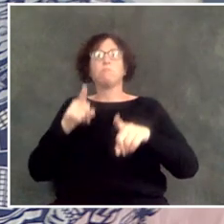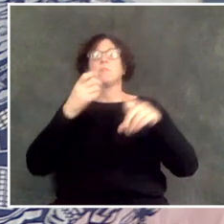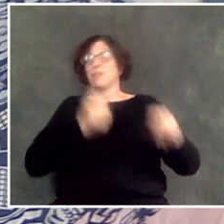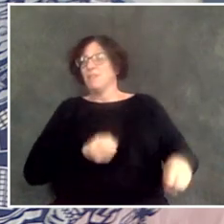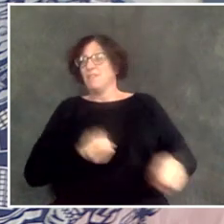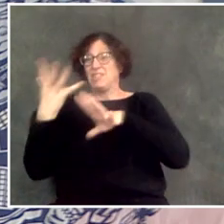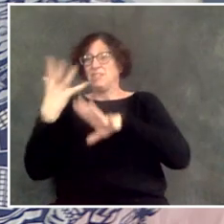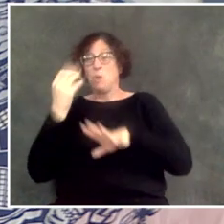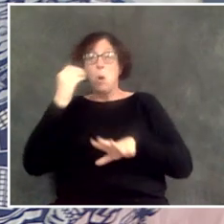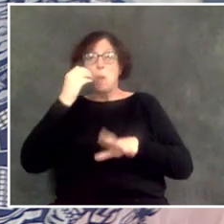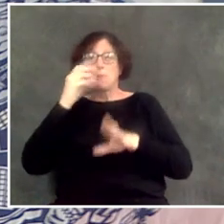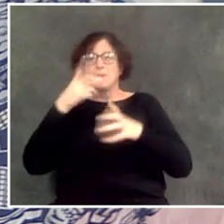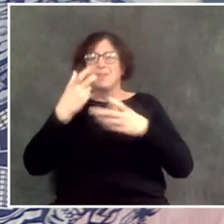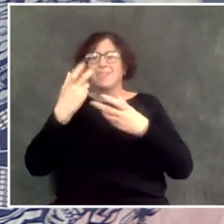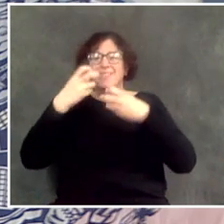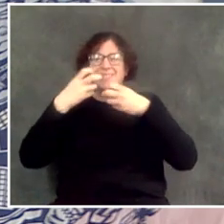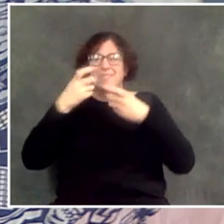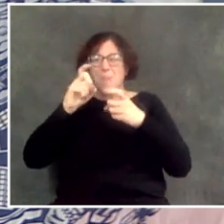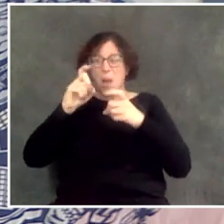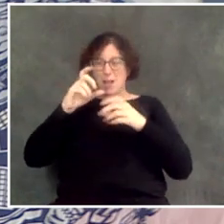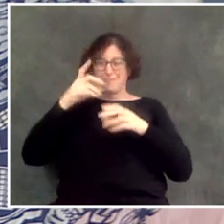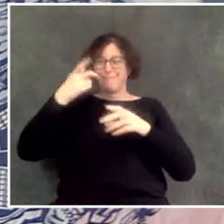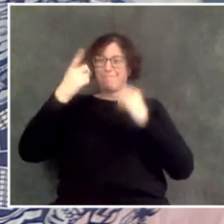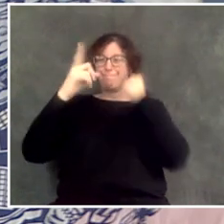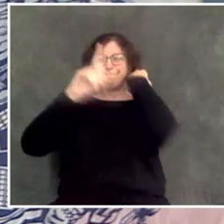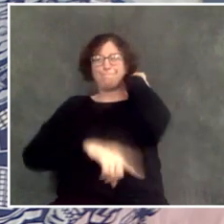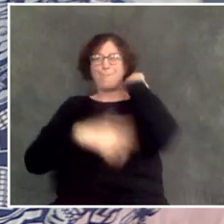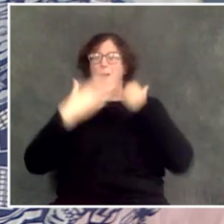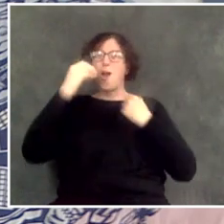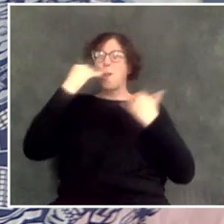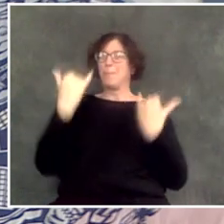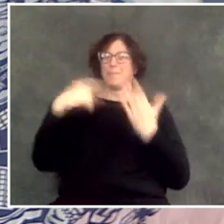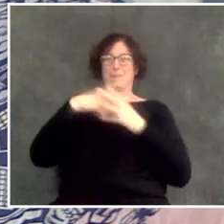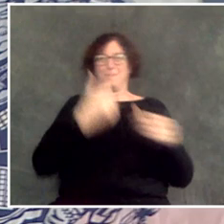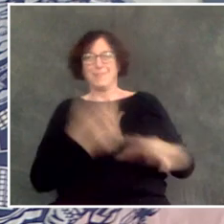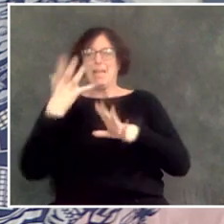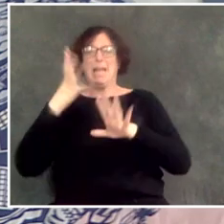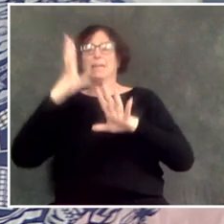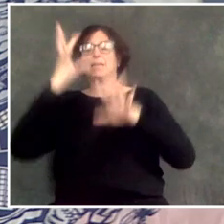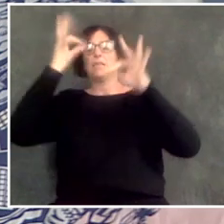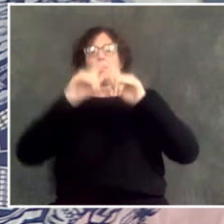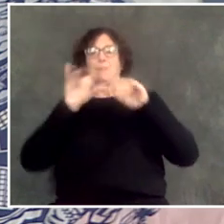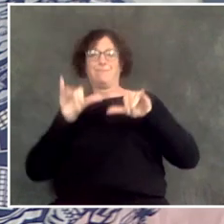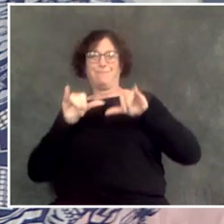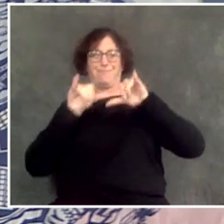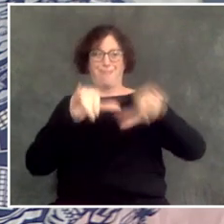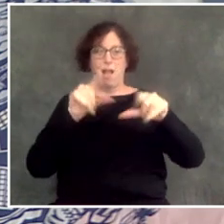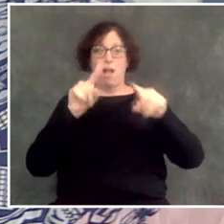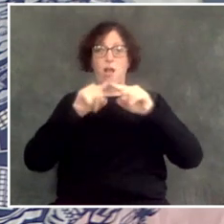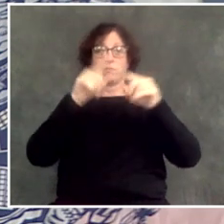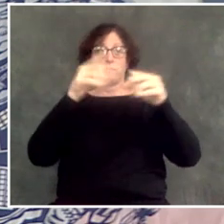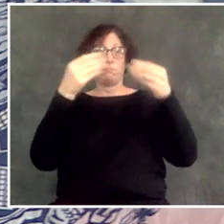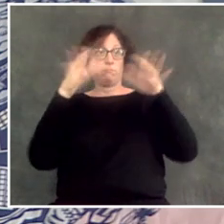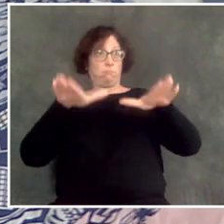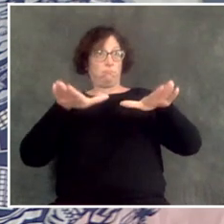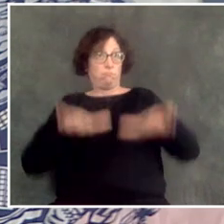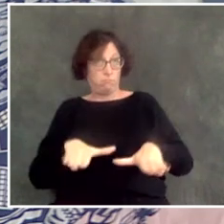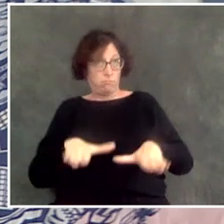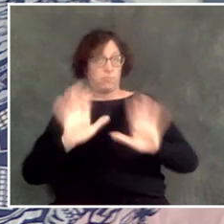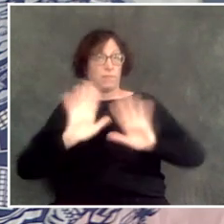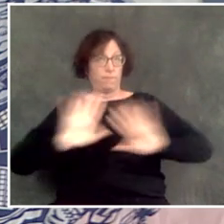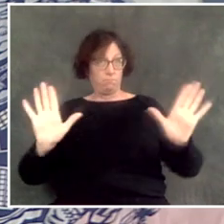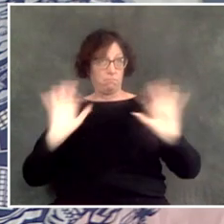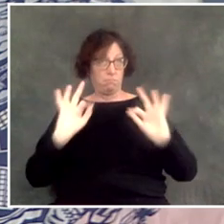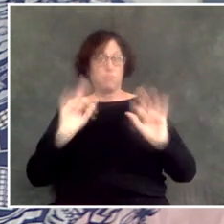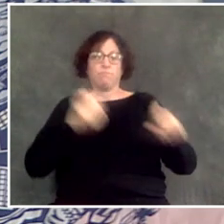make sure that that no eviction policy continues as long as it needs to, and that's something we'll be watching and acting on very closely. But the